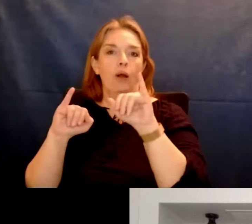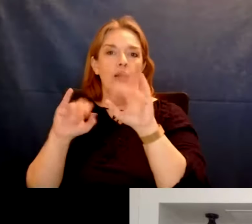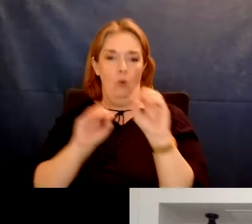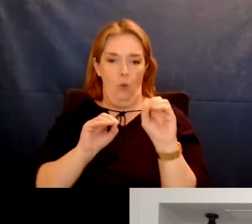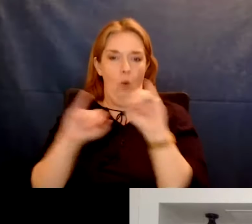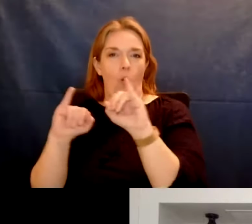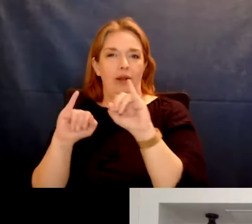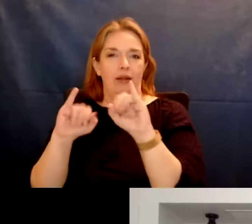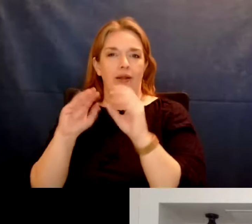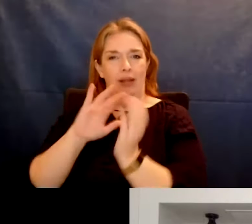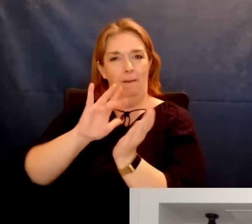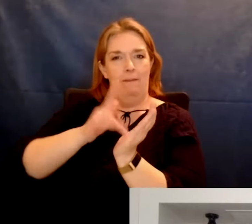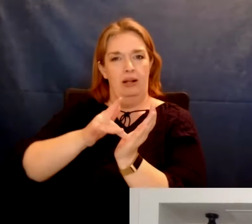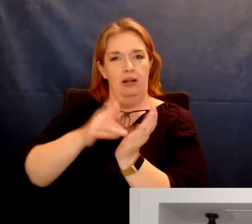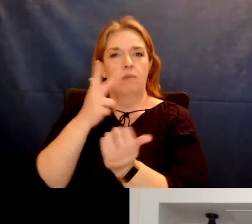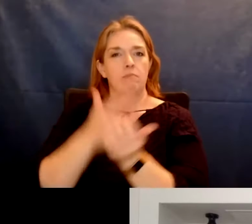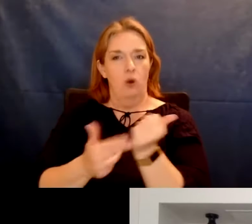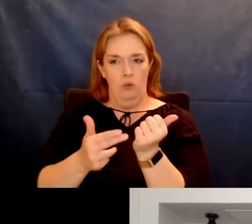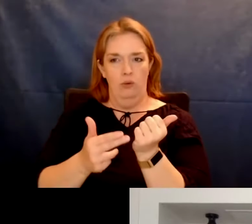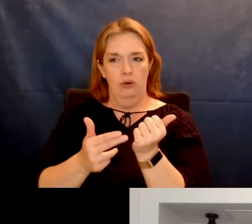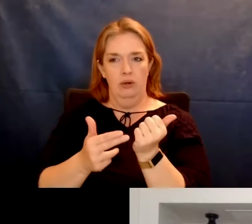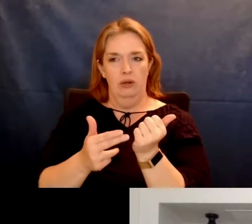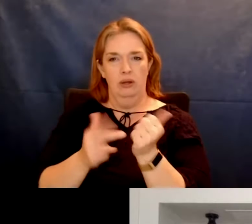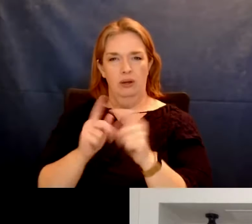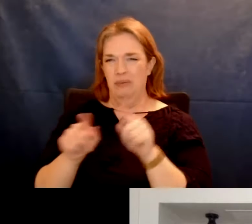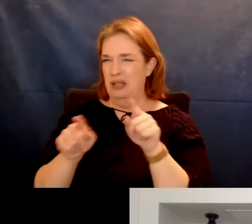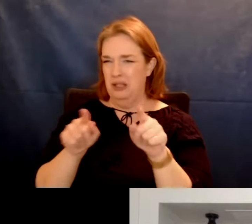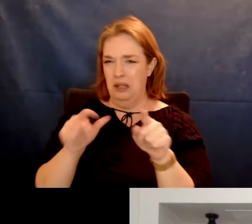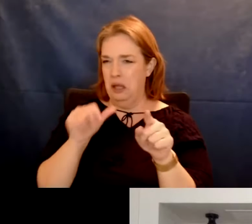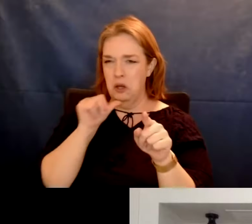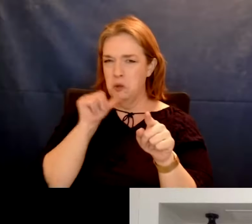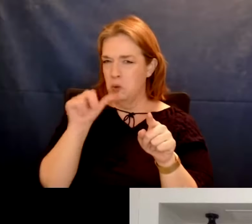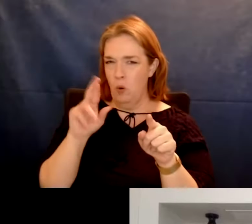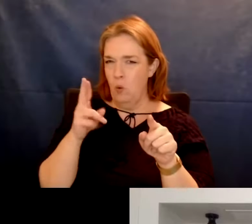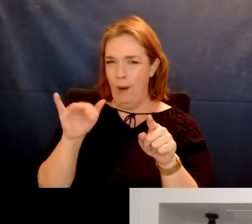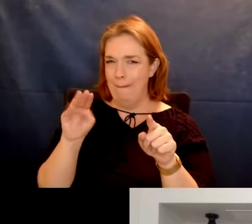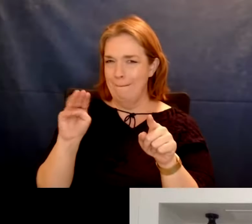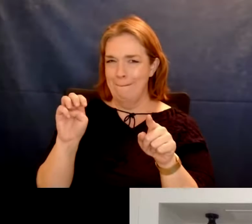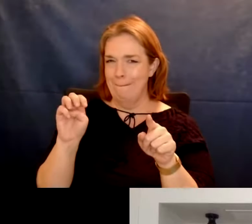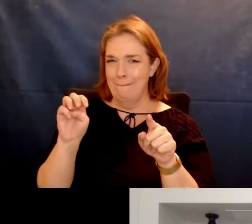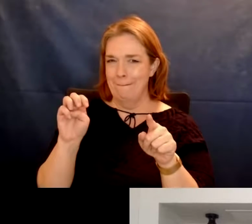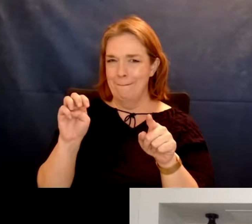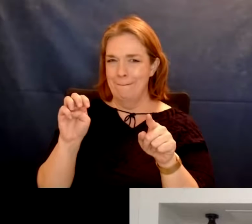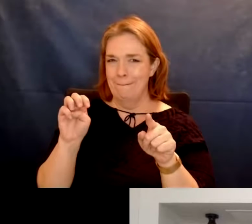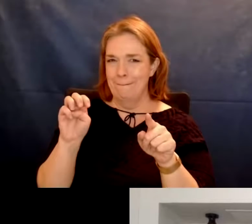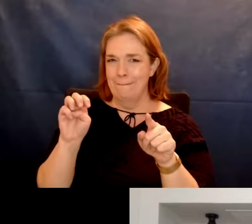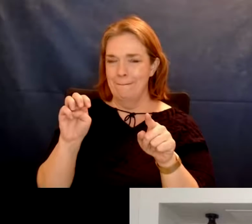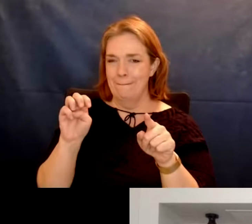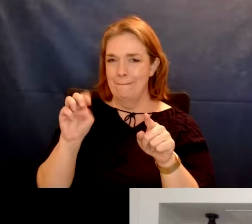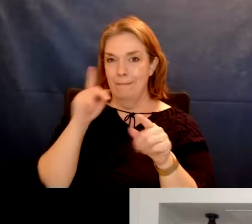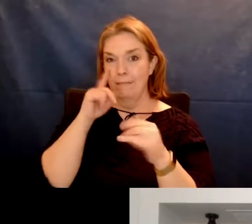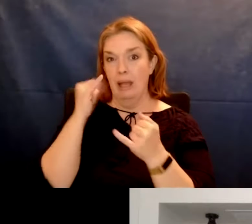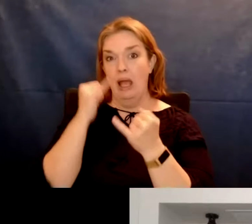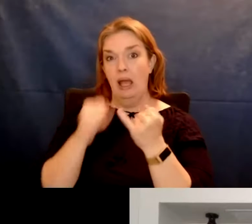same oi vowel, but they don't rhyme necessarily. You wouldn't see them at the end of a line